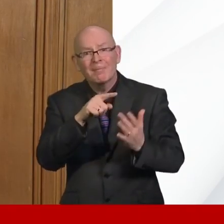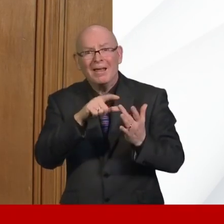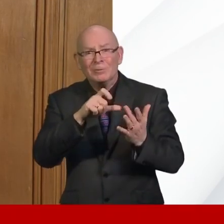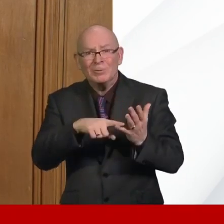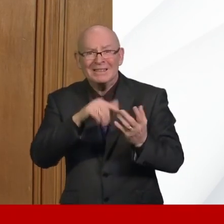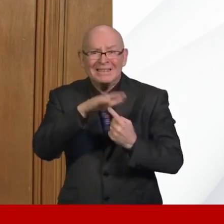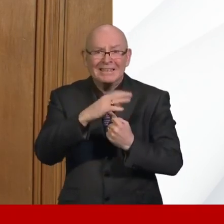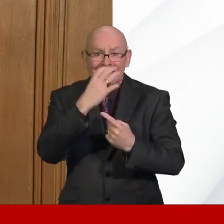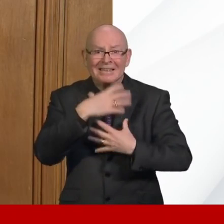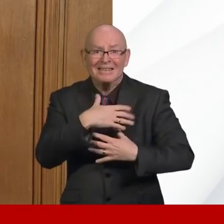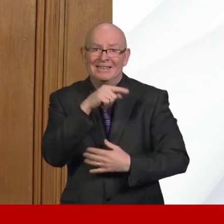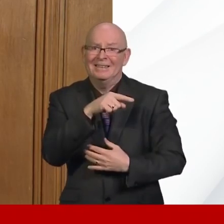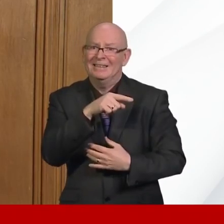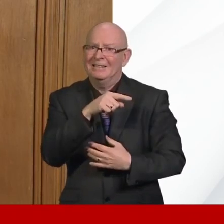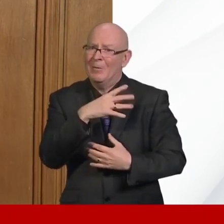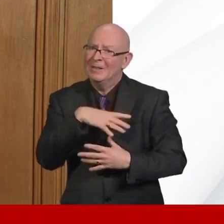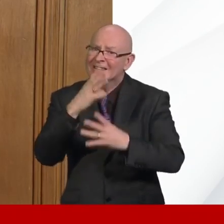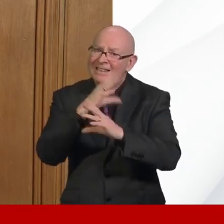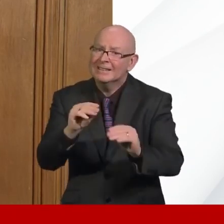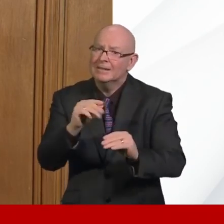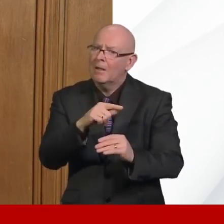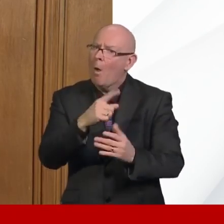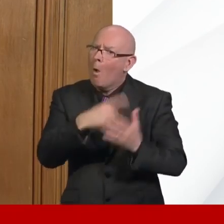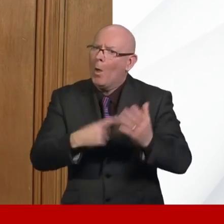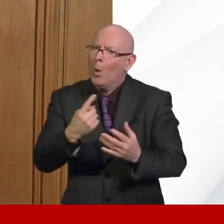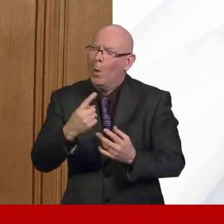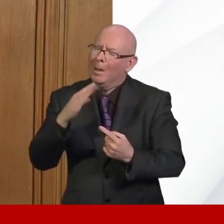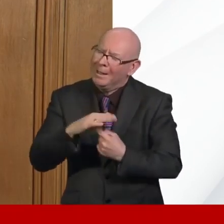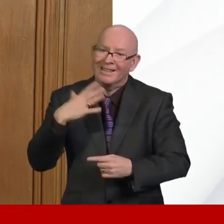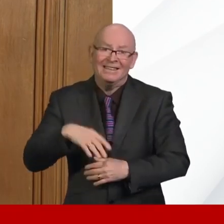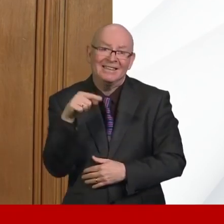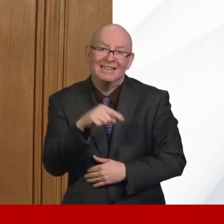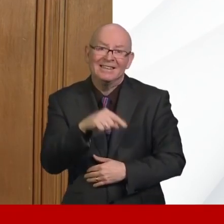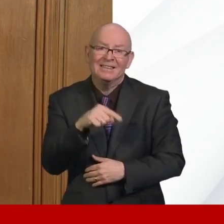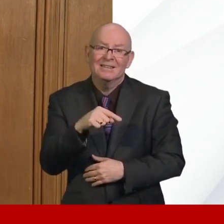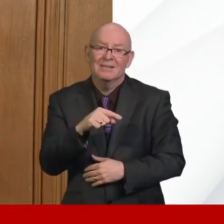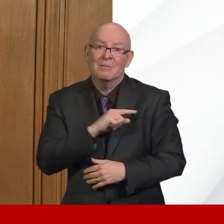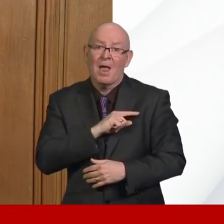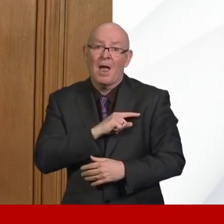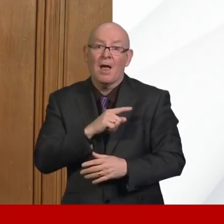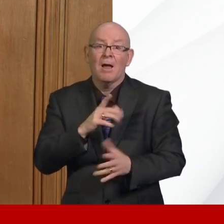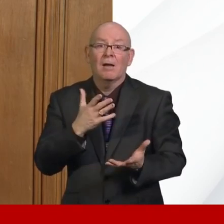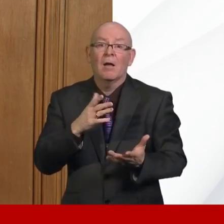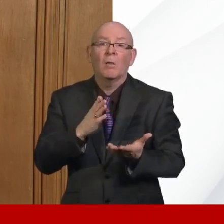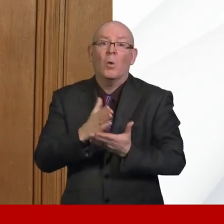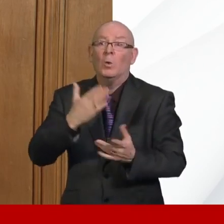this is because of the effect it can have just to knock down further the transmission,